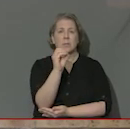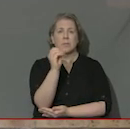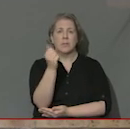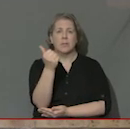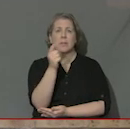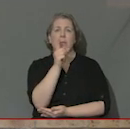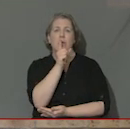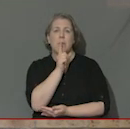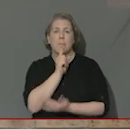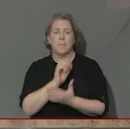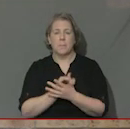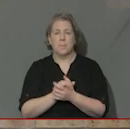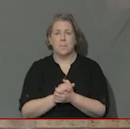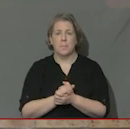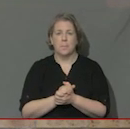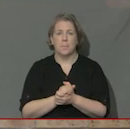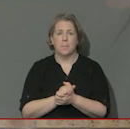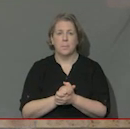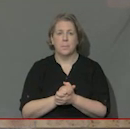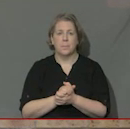1,176,000.